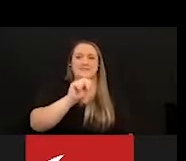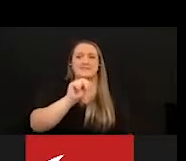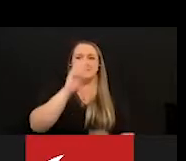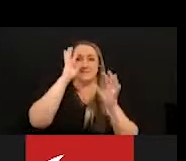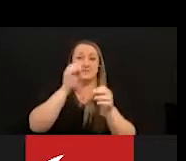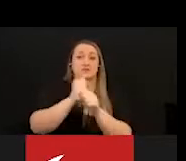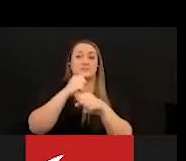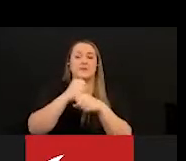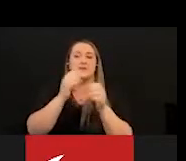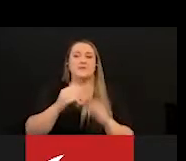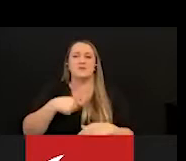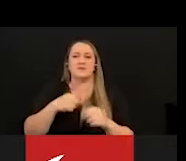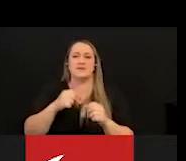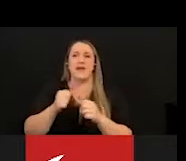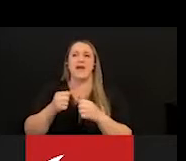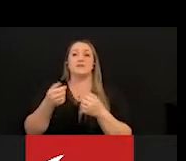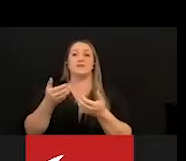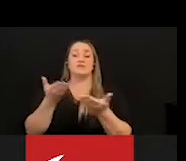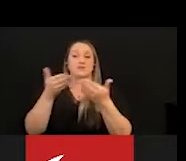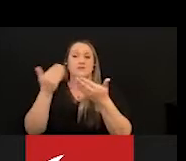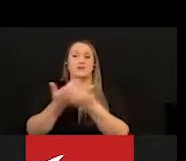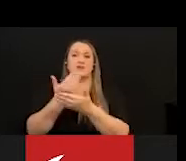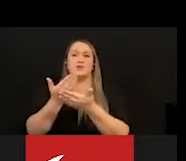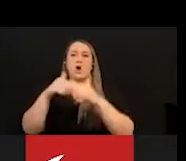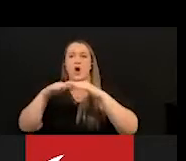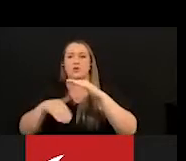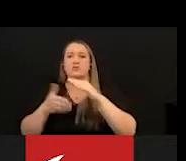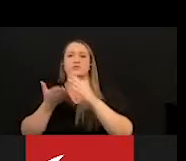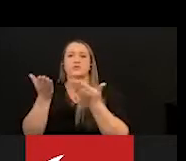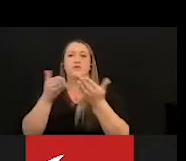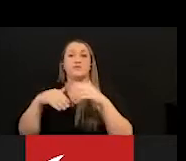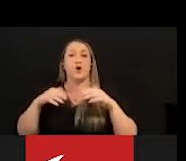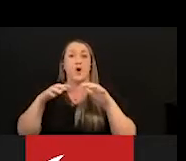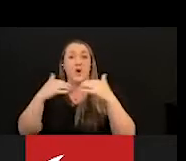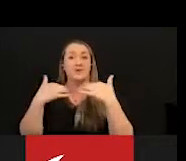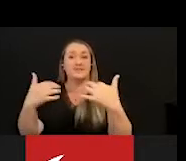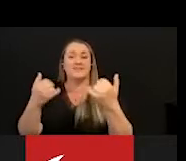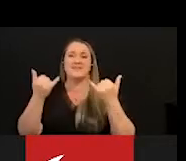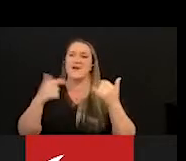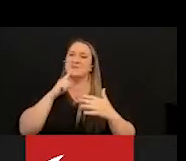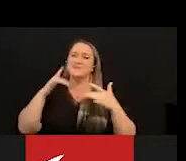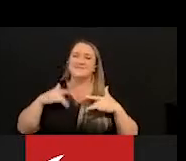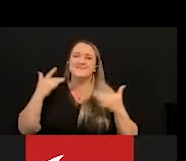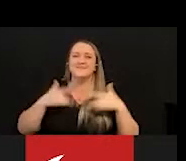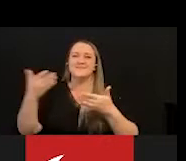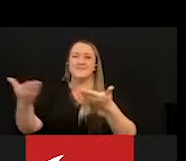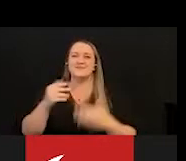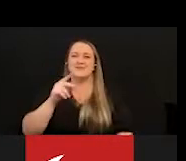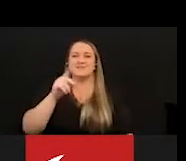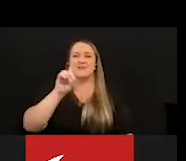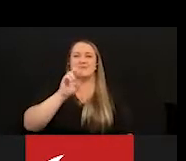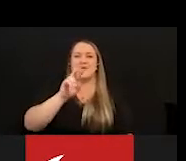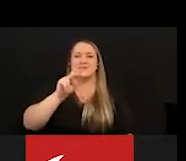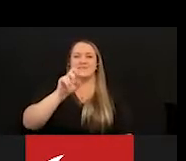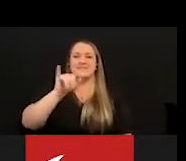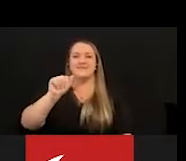and underserved audiences. Now I'm delighted to introduce Dr. Kienzle Davis-Hayes, a valued